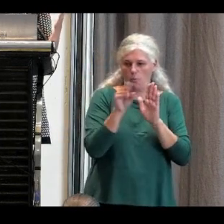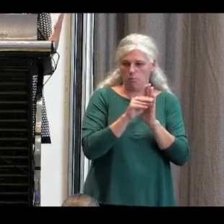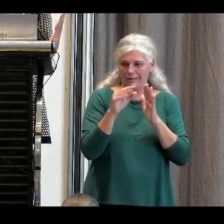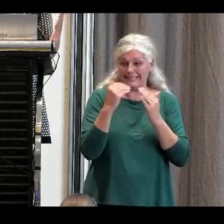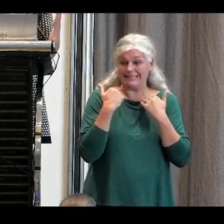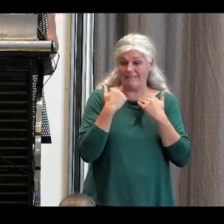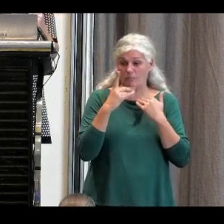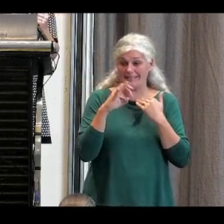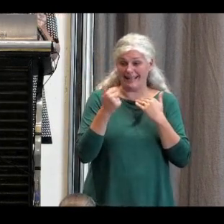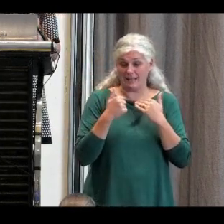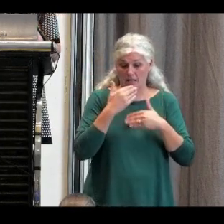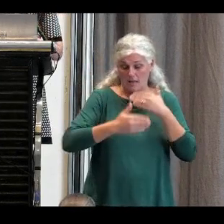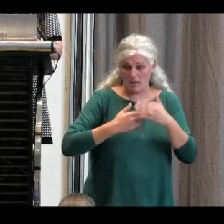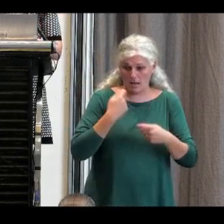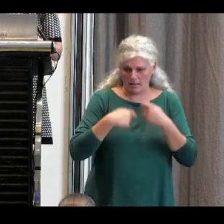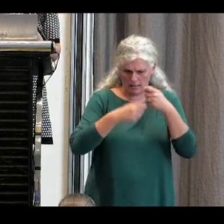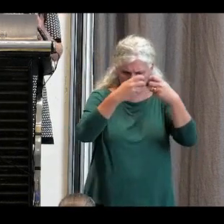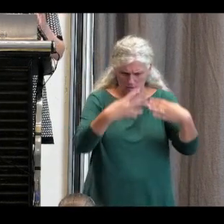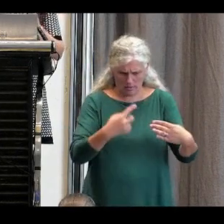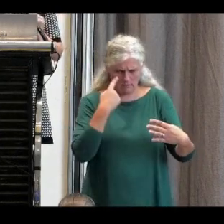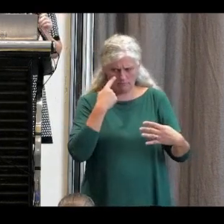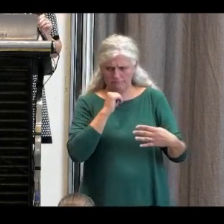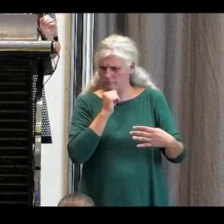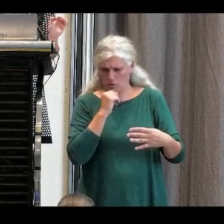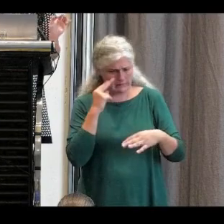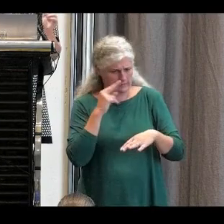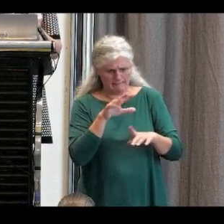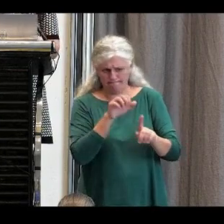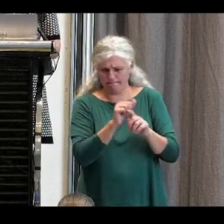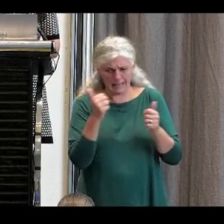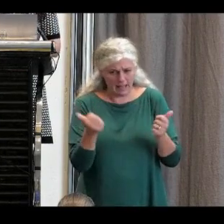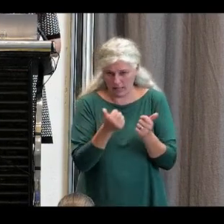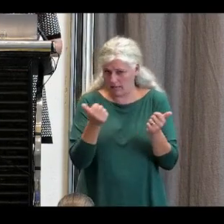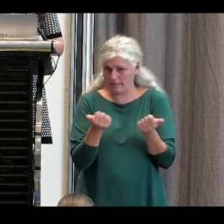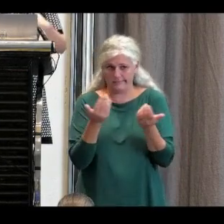over time, we did not see that they have any